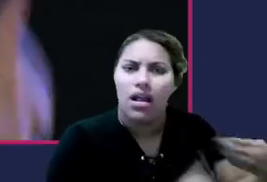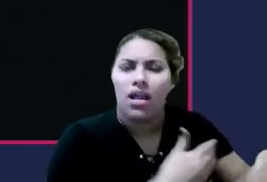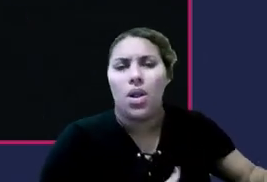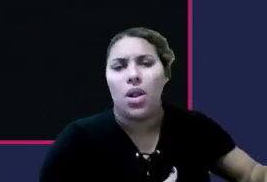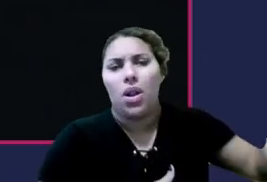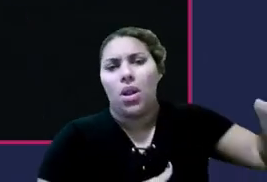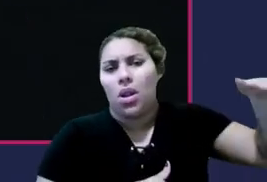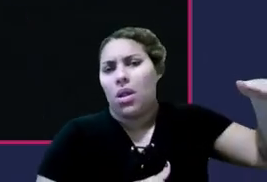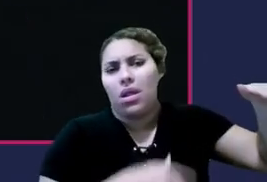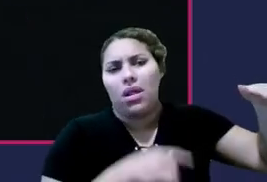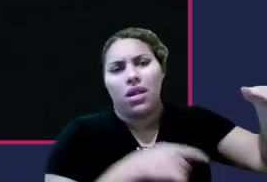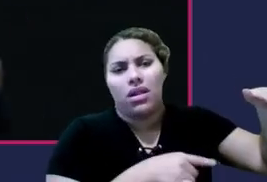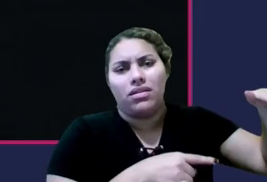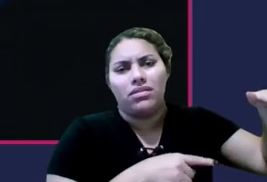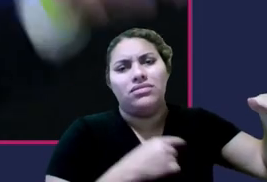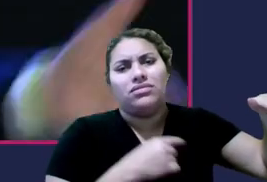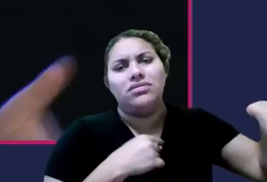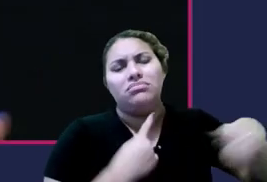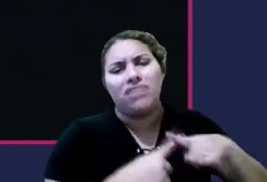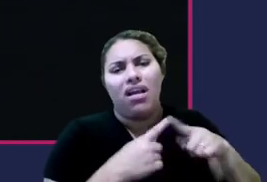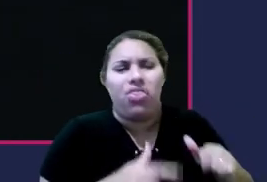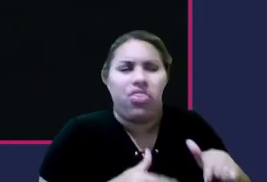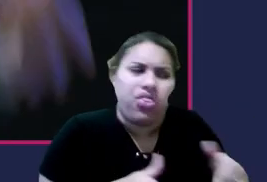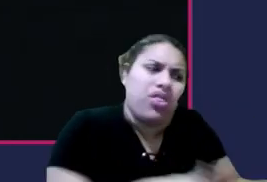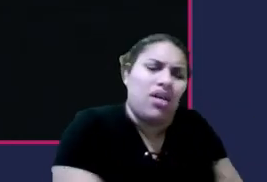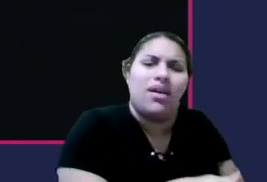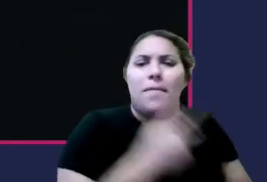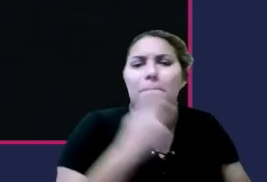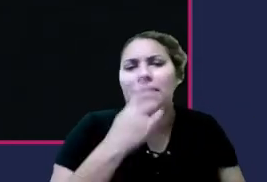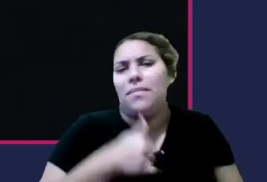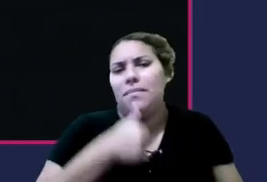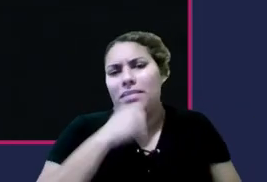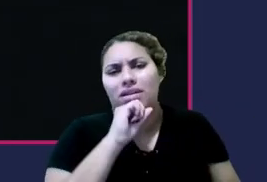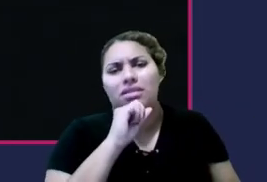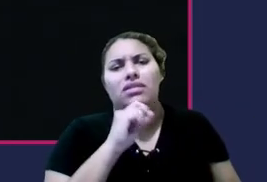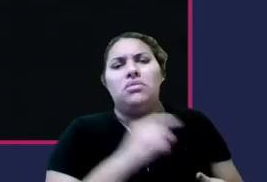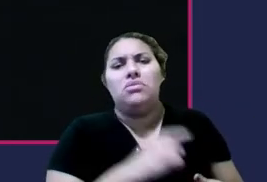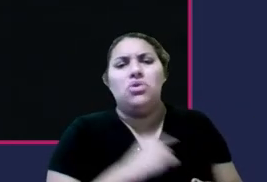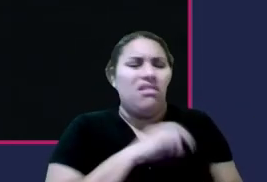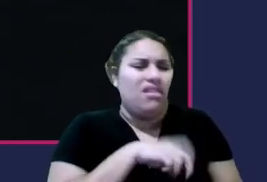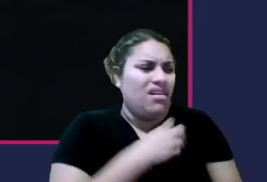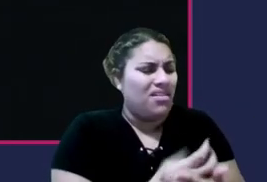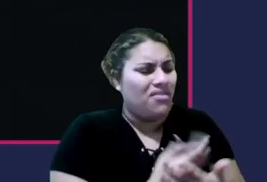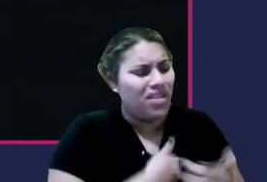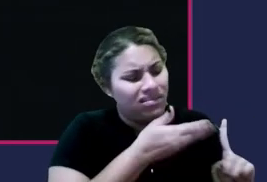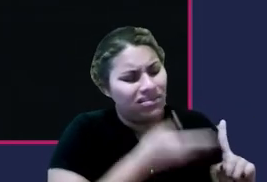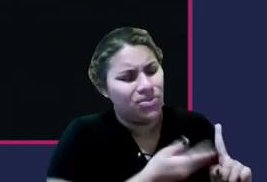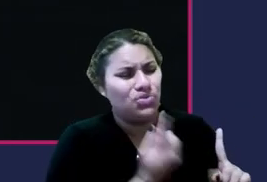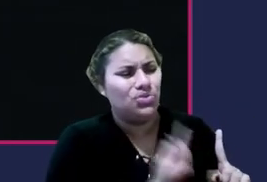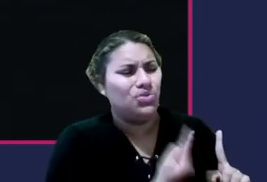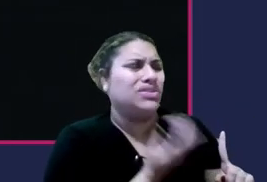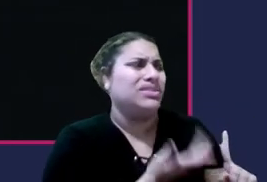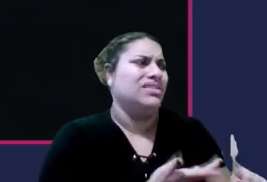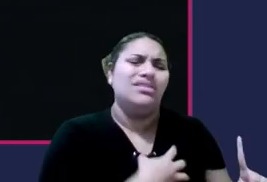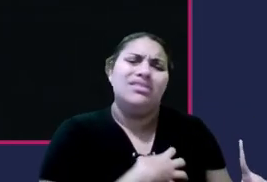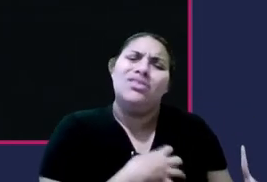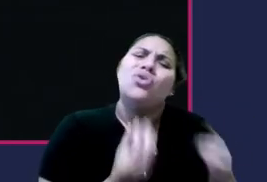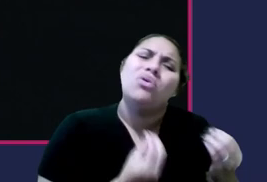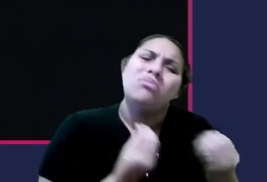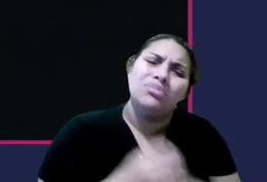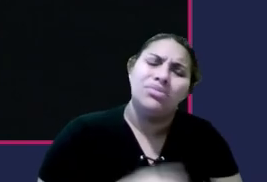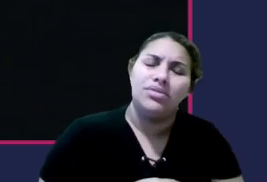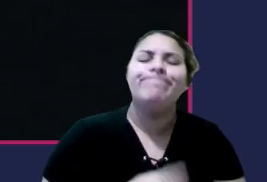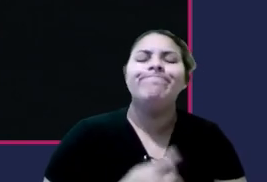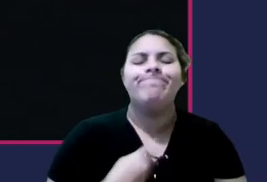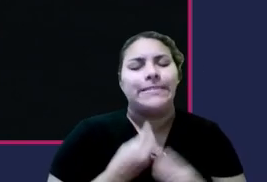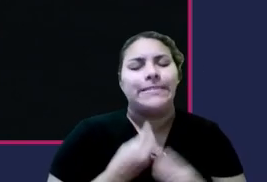touching a kid and with tenderness to a baby that didn't